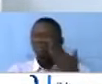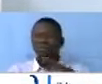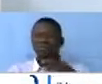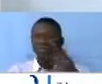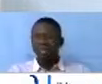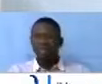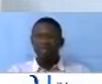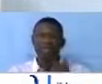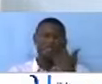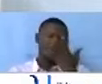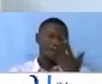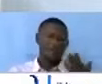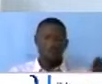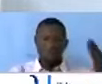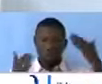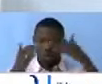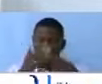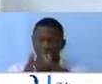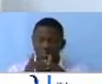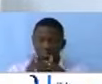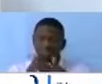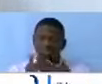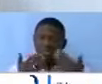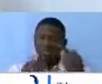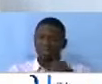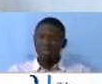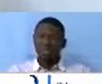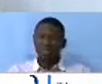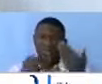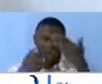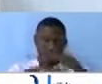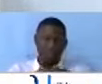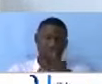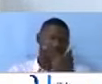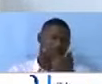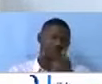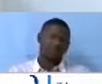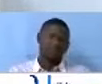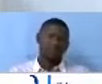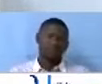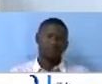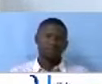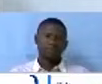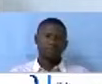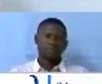me. Up to this time, honestly, I couldn't take it.